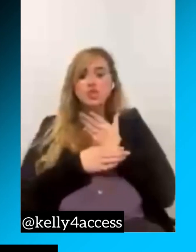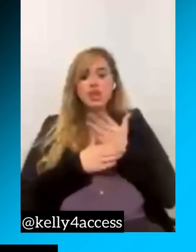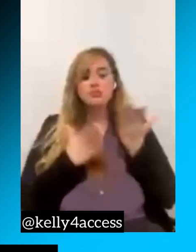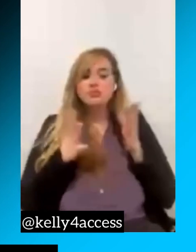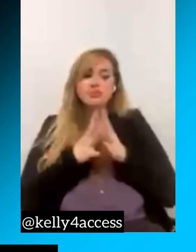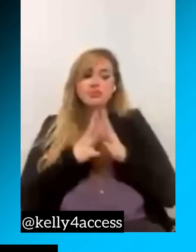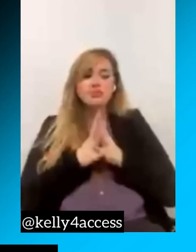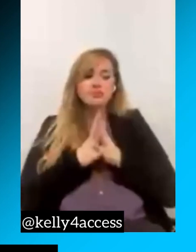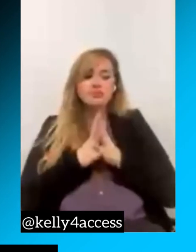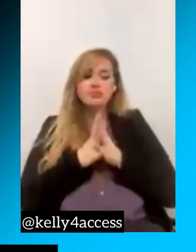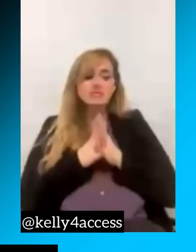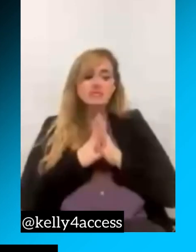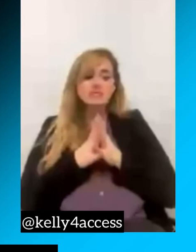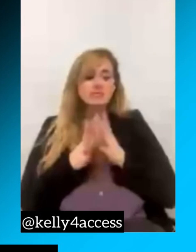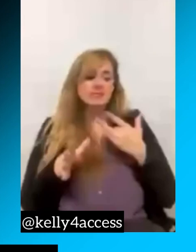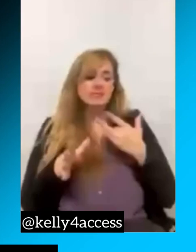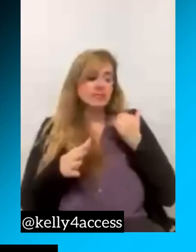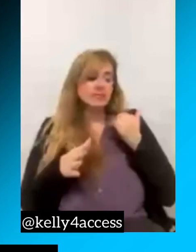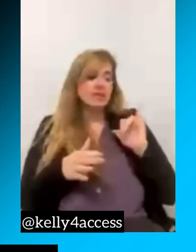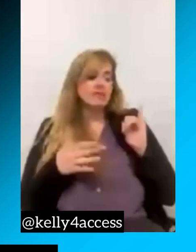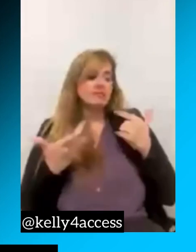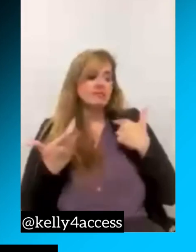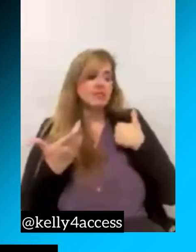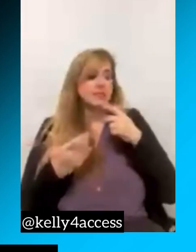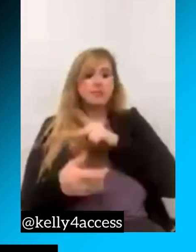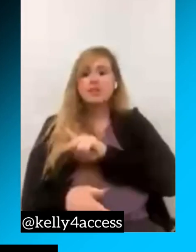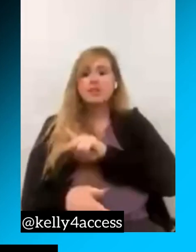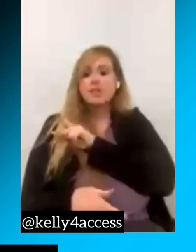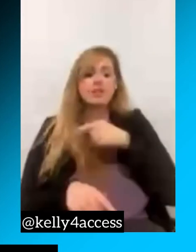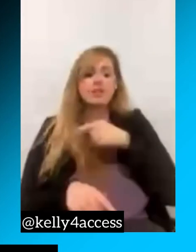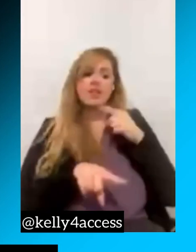able to, as far as personally, I wouldn't be able to give any